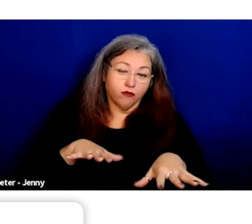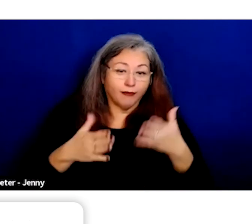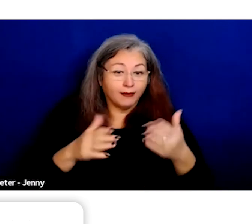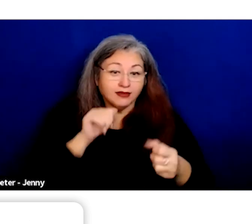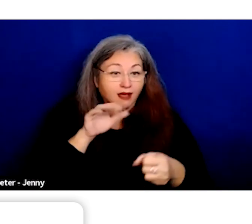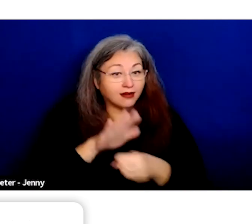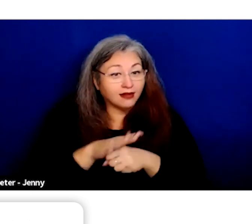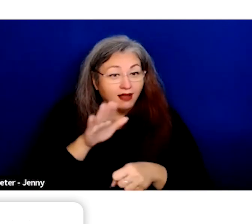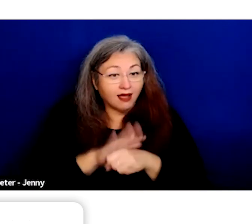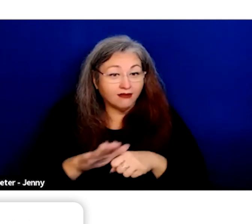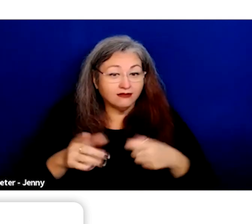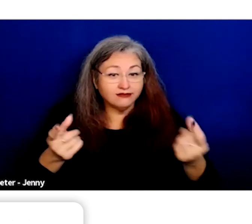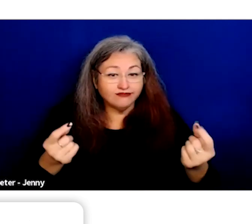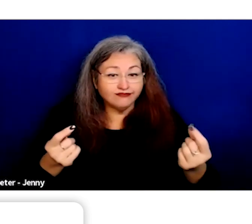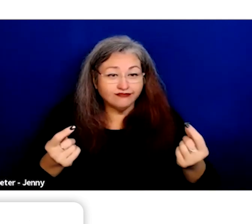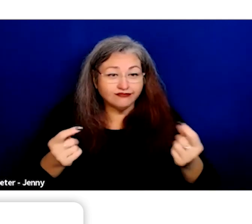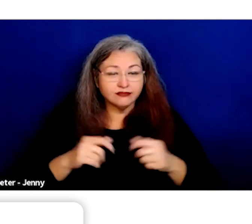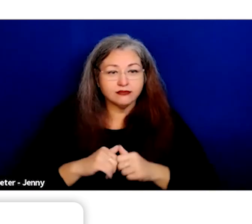Hmm.